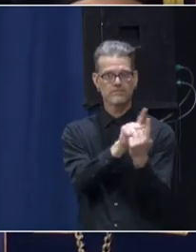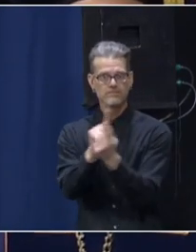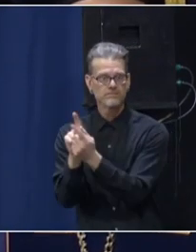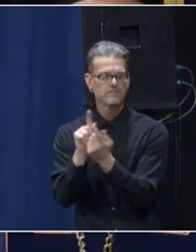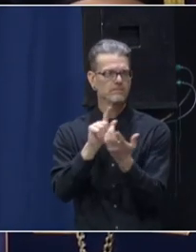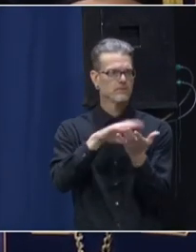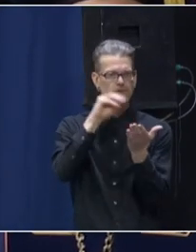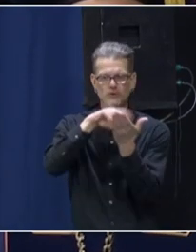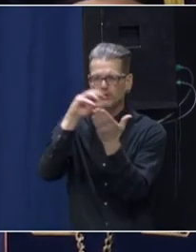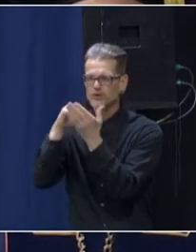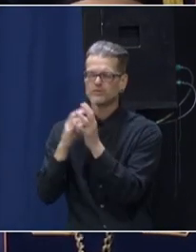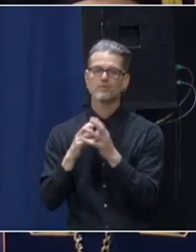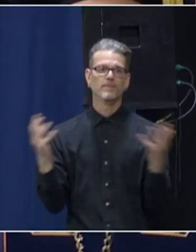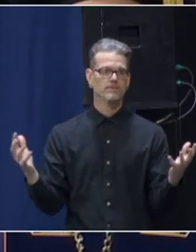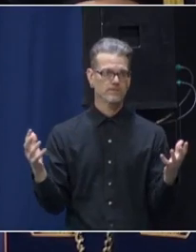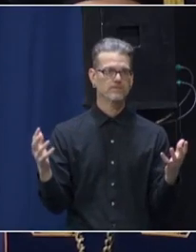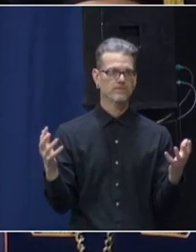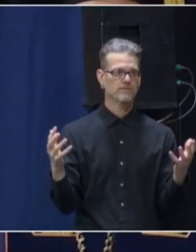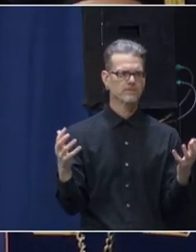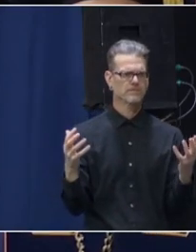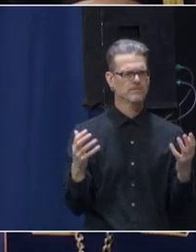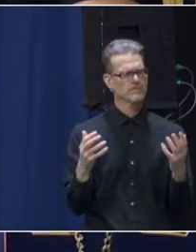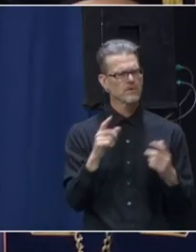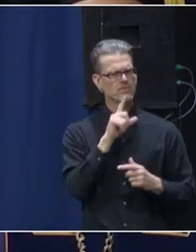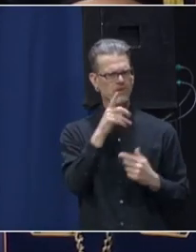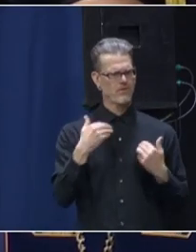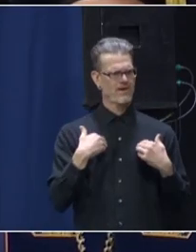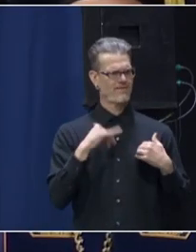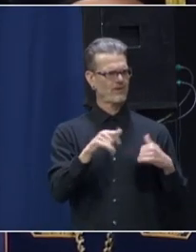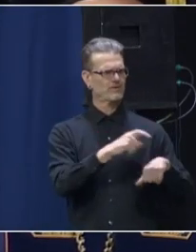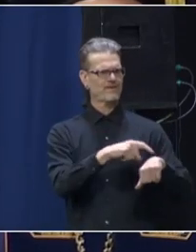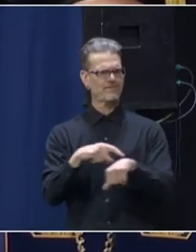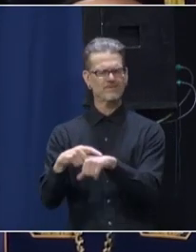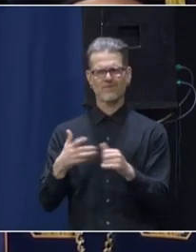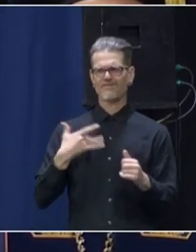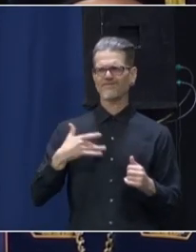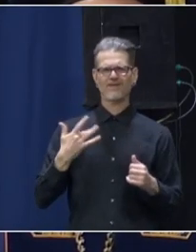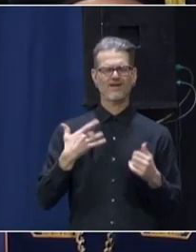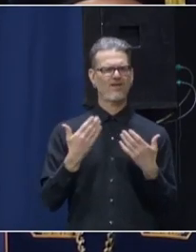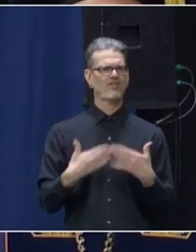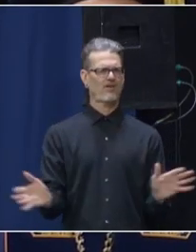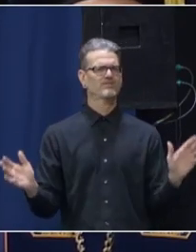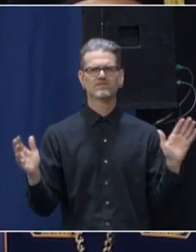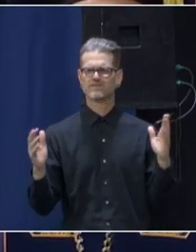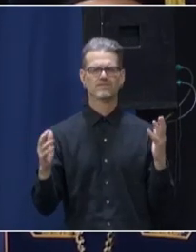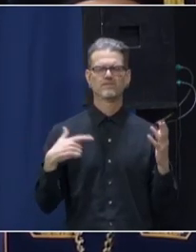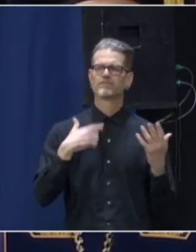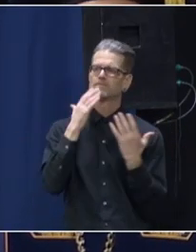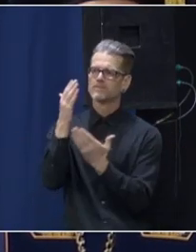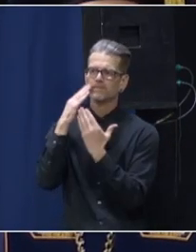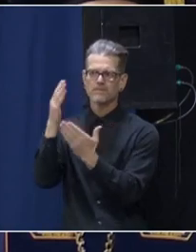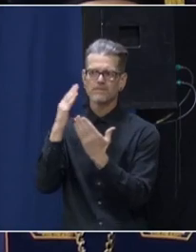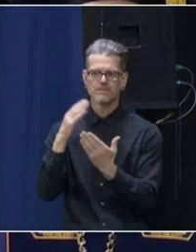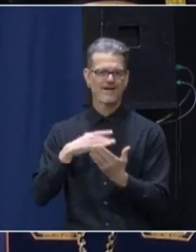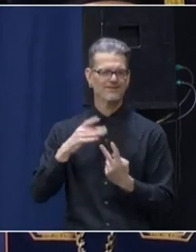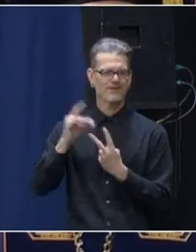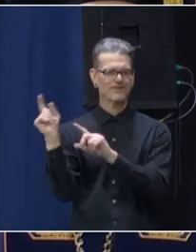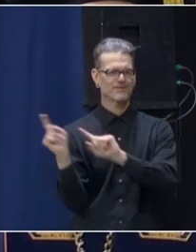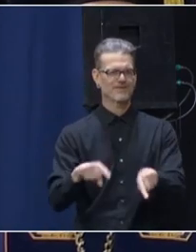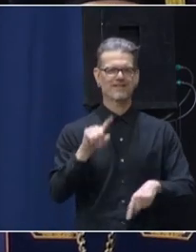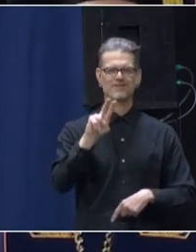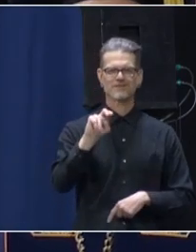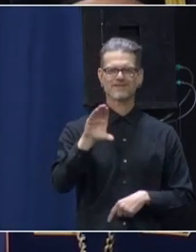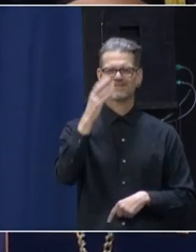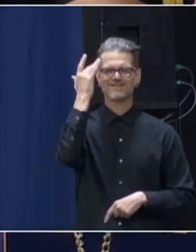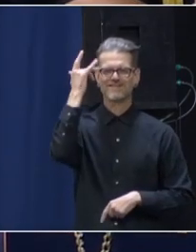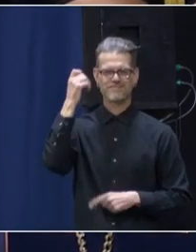so much. We all have those moments where we are completely and utterly lost, and I am forever grateful that I chose to attend UNC, because it gave me a